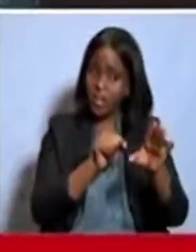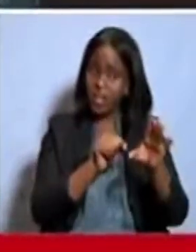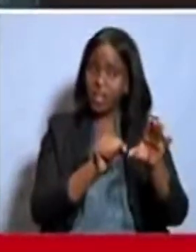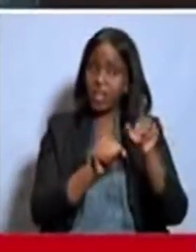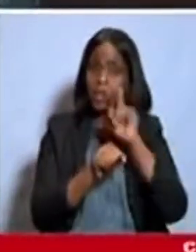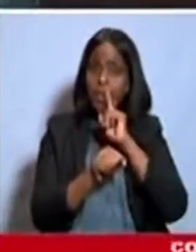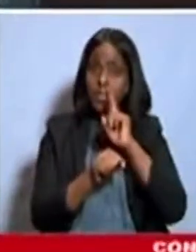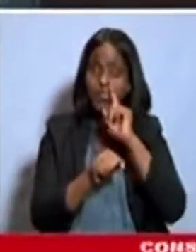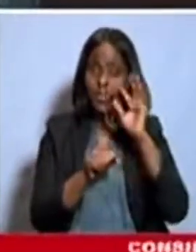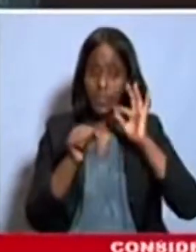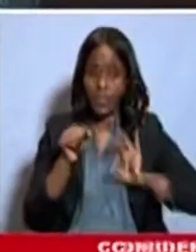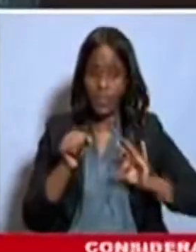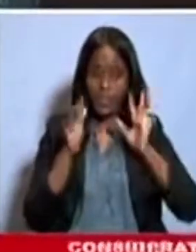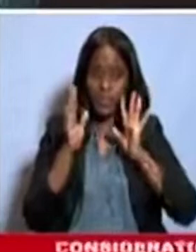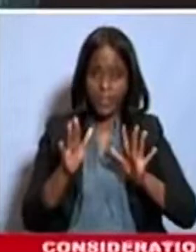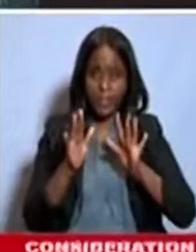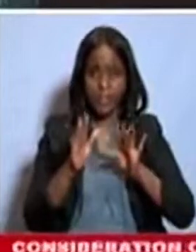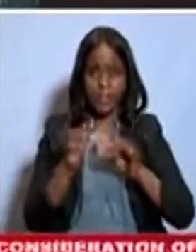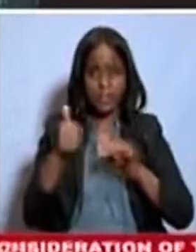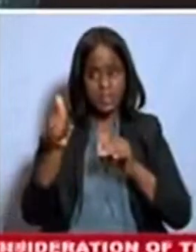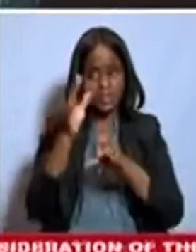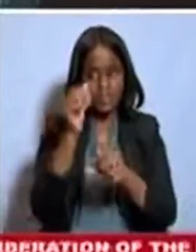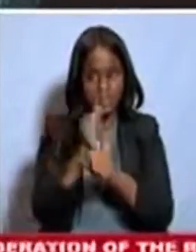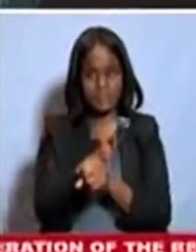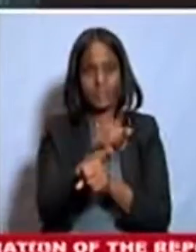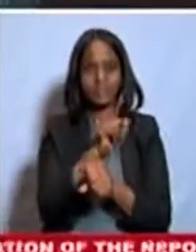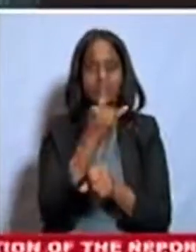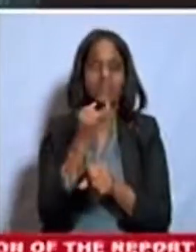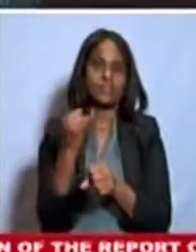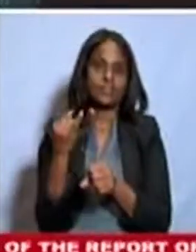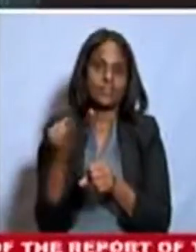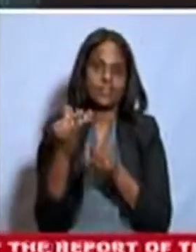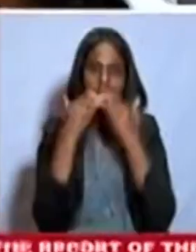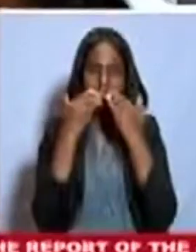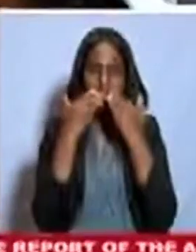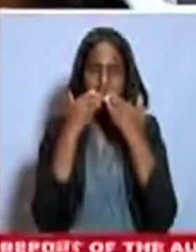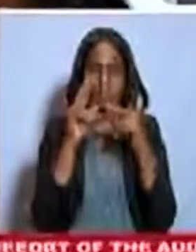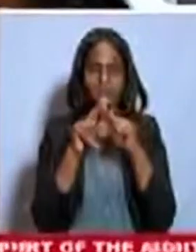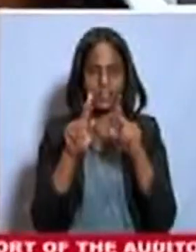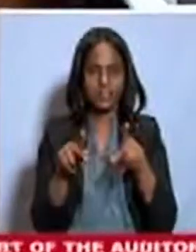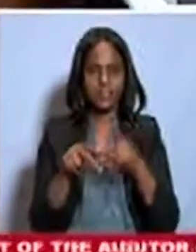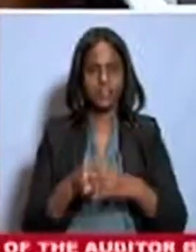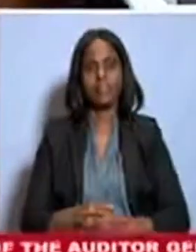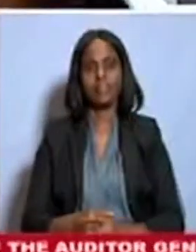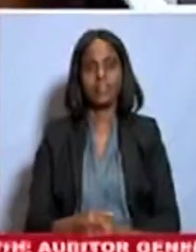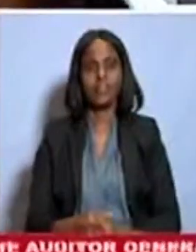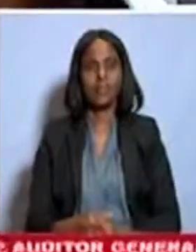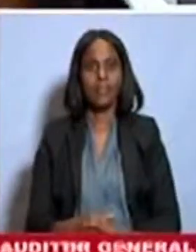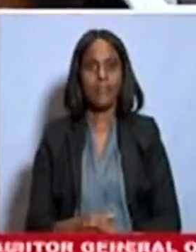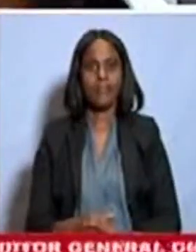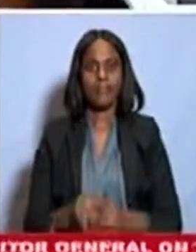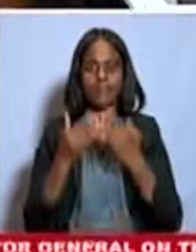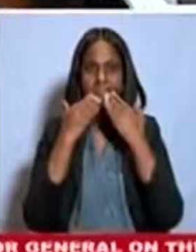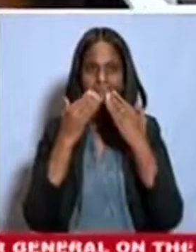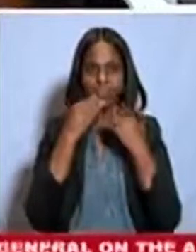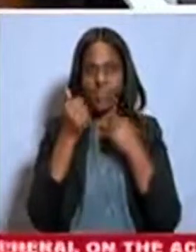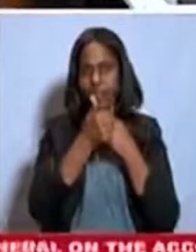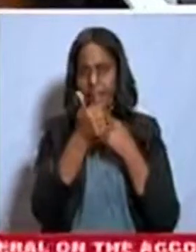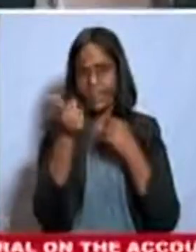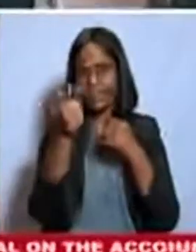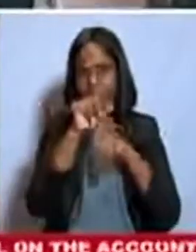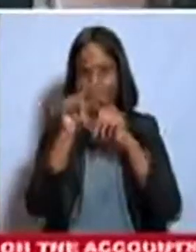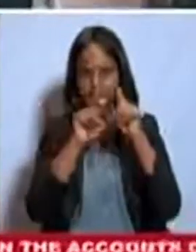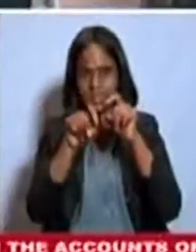eventual beneficiaries actually got these items? Thank you, Chair. Thank you. Any other